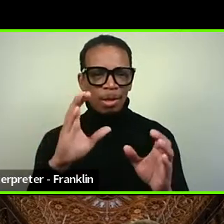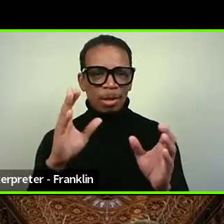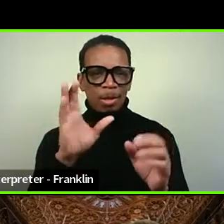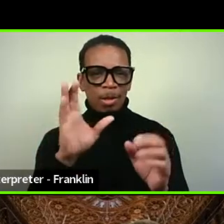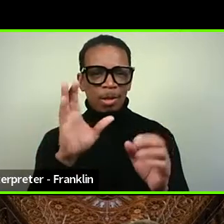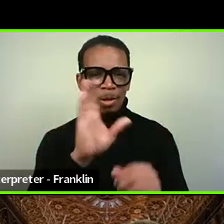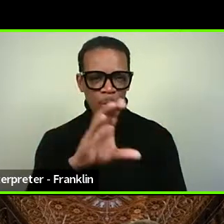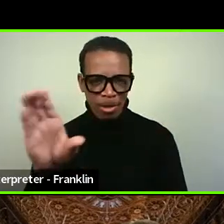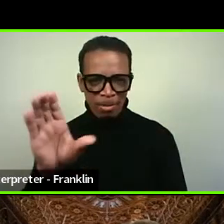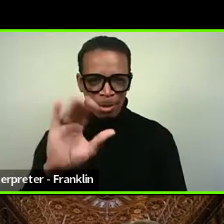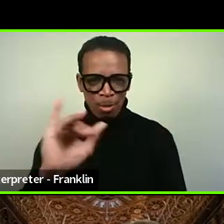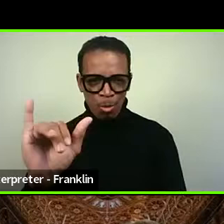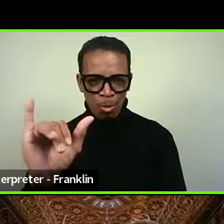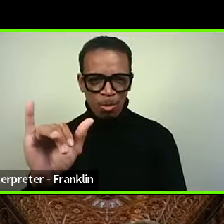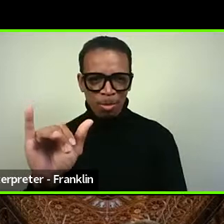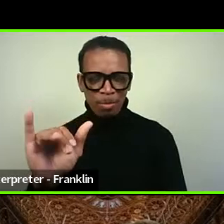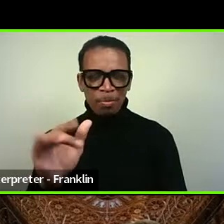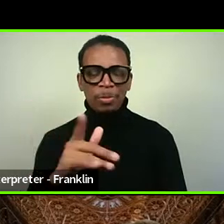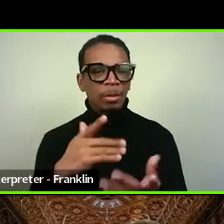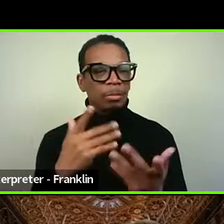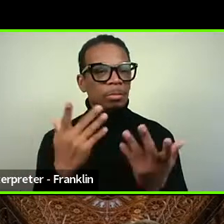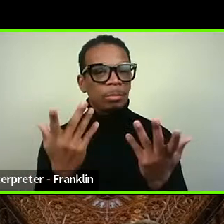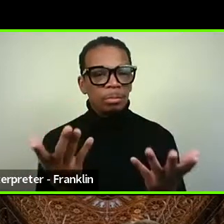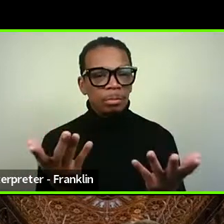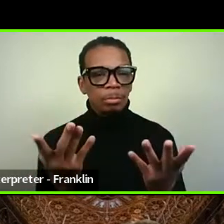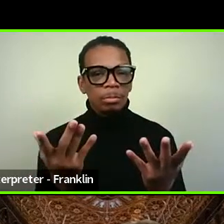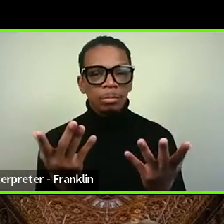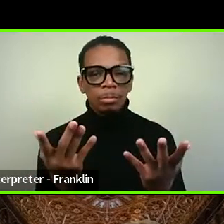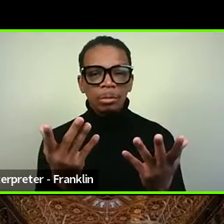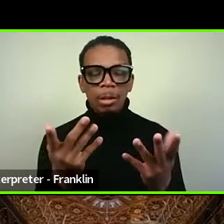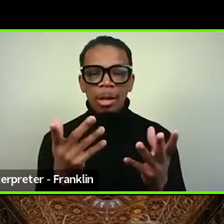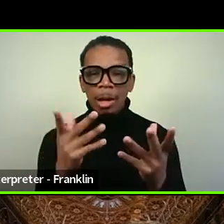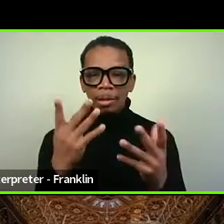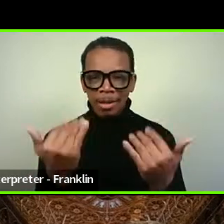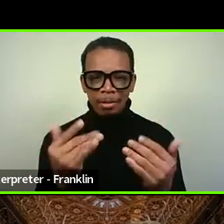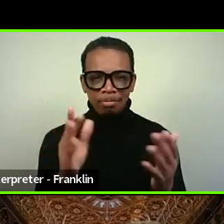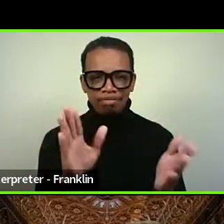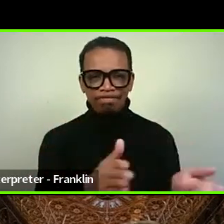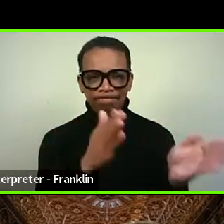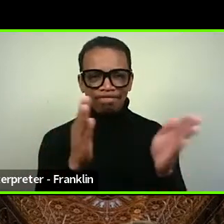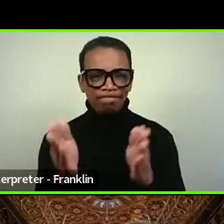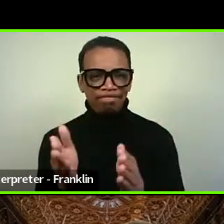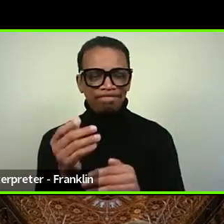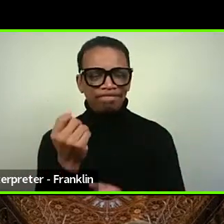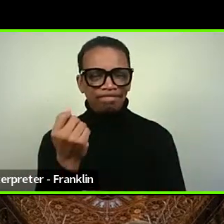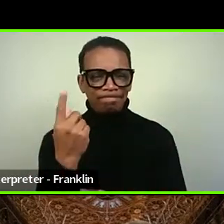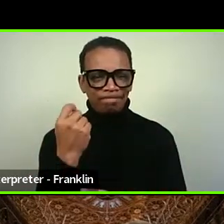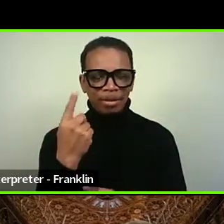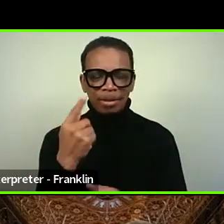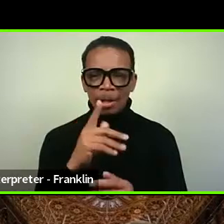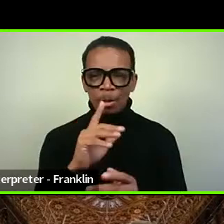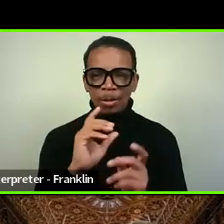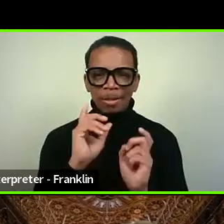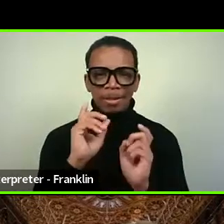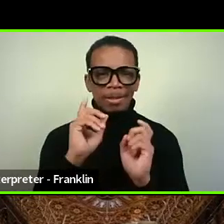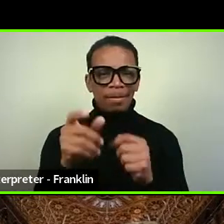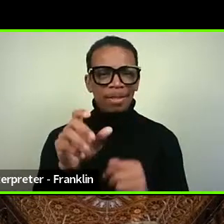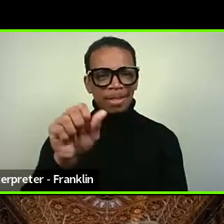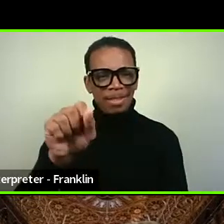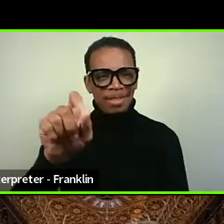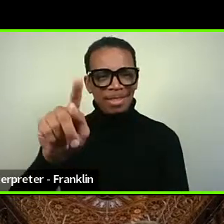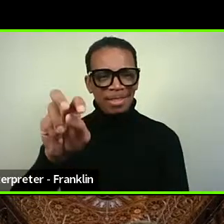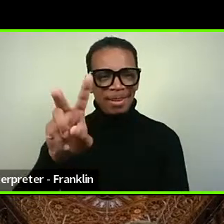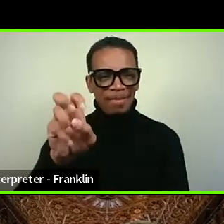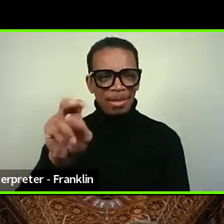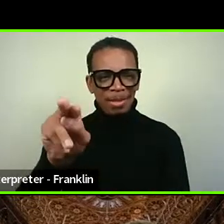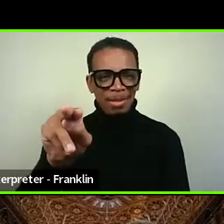well. And with that, I want to turn it over quickly to Stephen to give